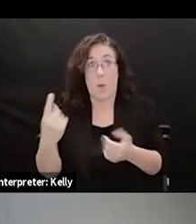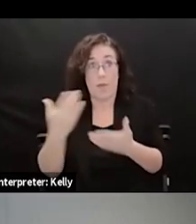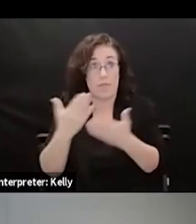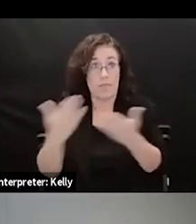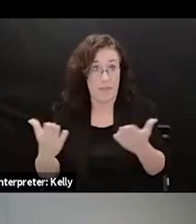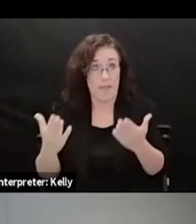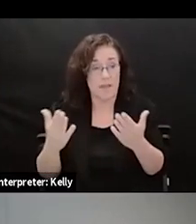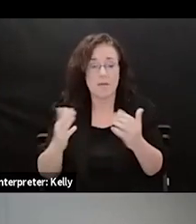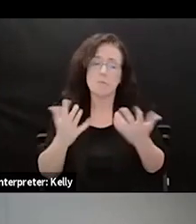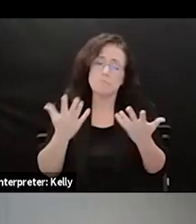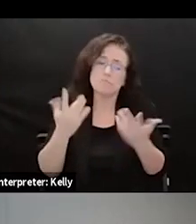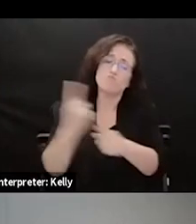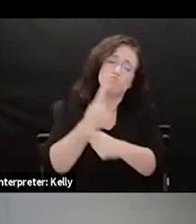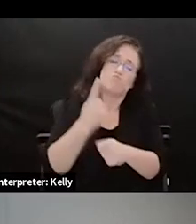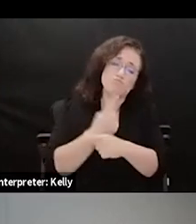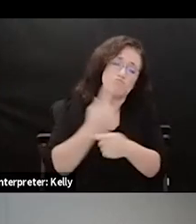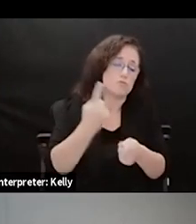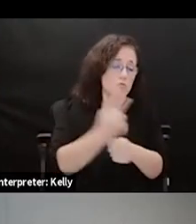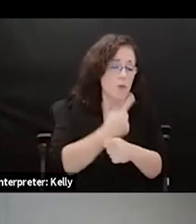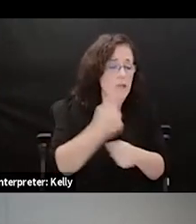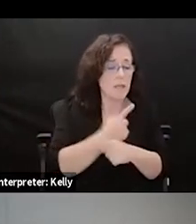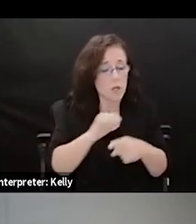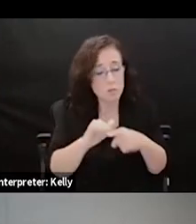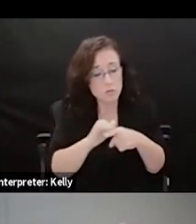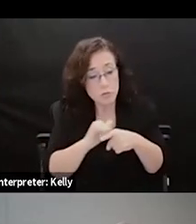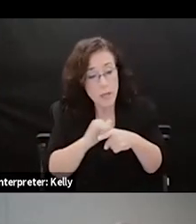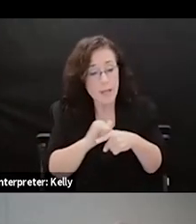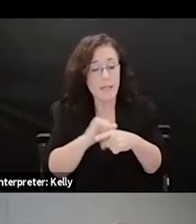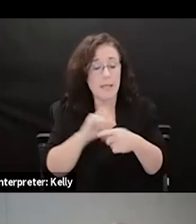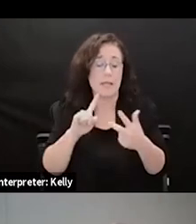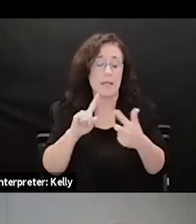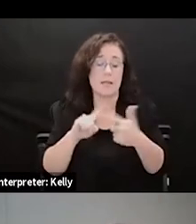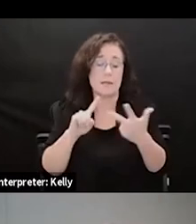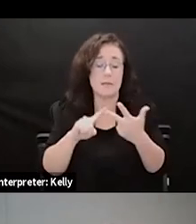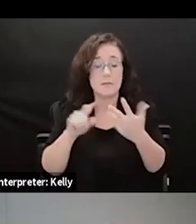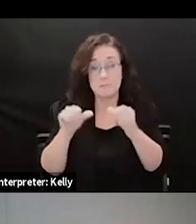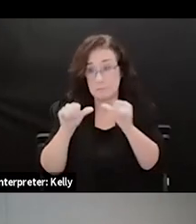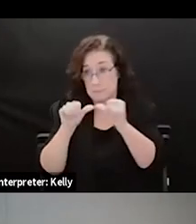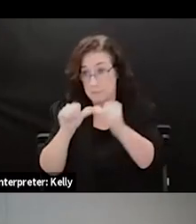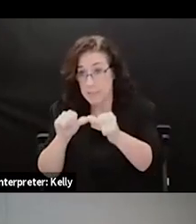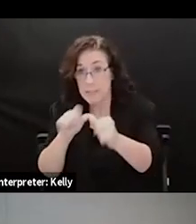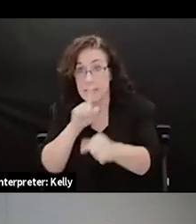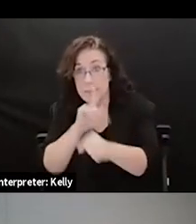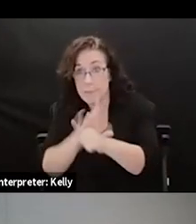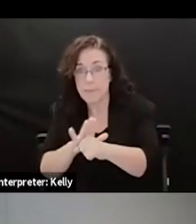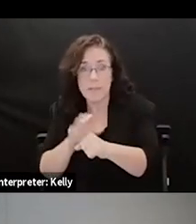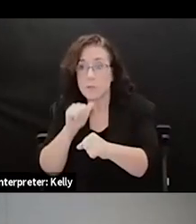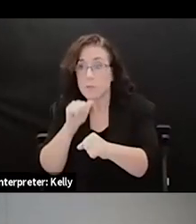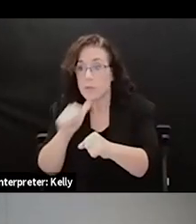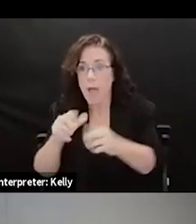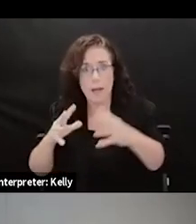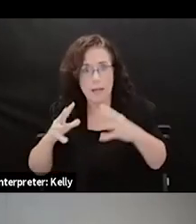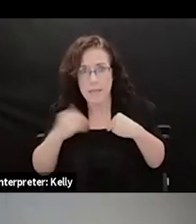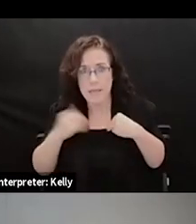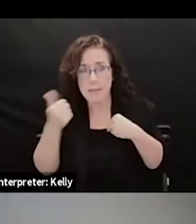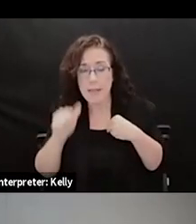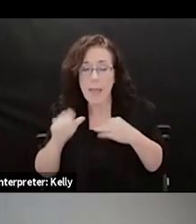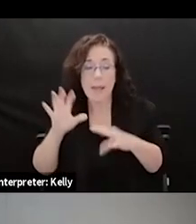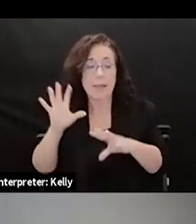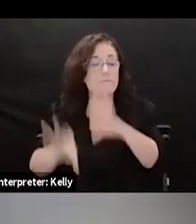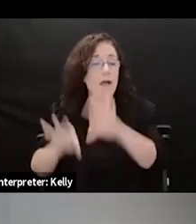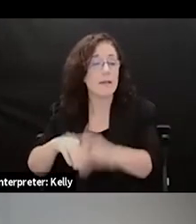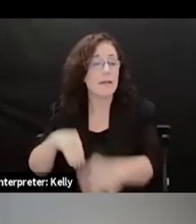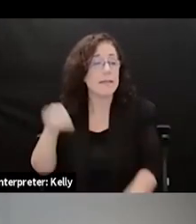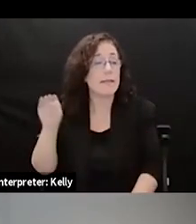training an ongoing commitment to you know not accepting findings and and holding people accountable that's really the next